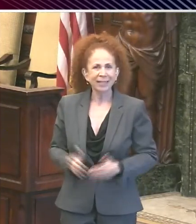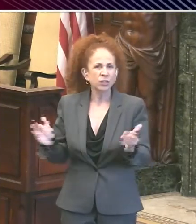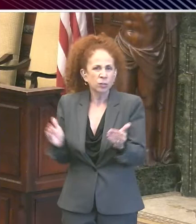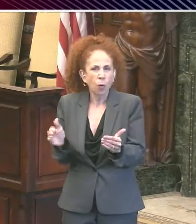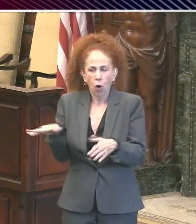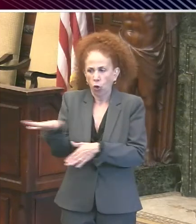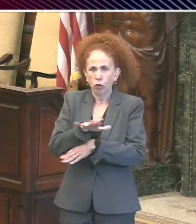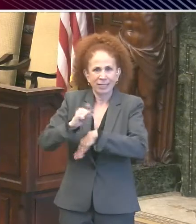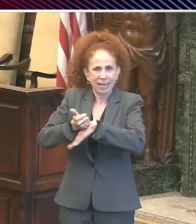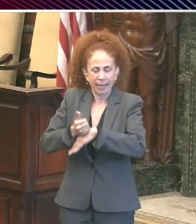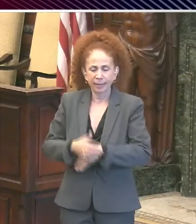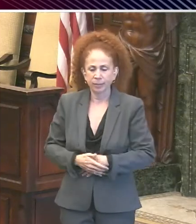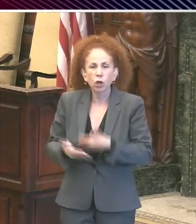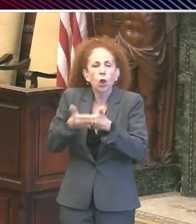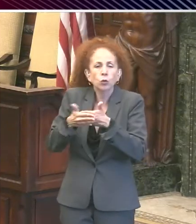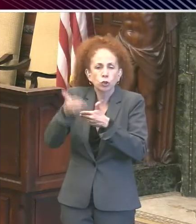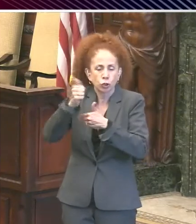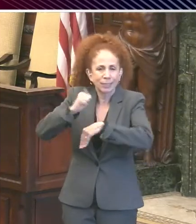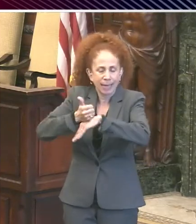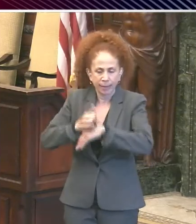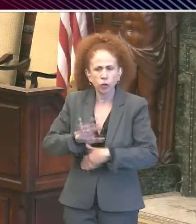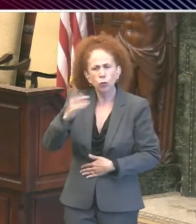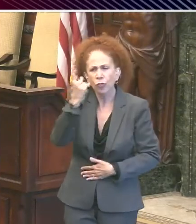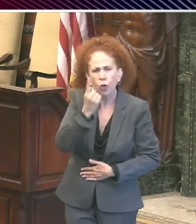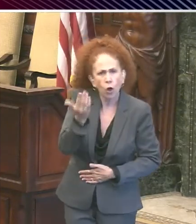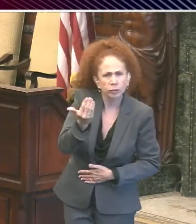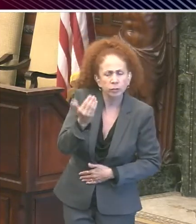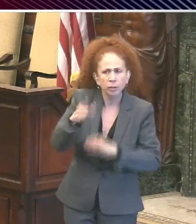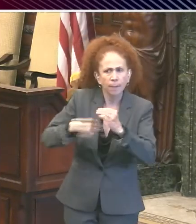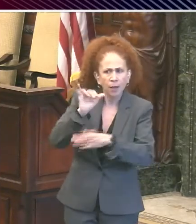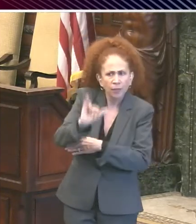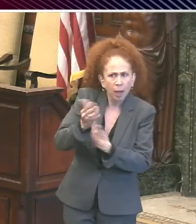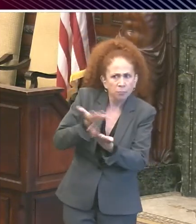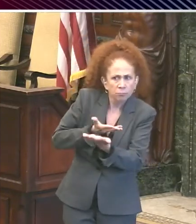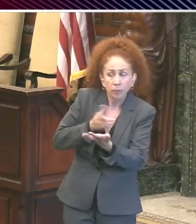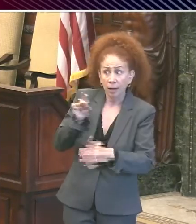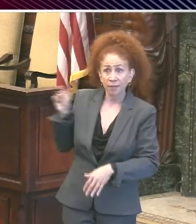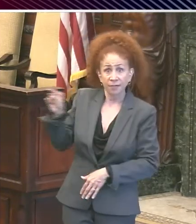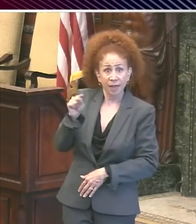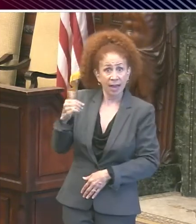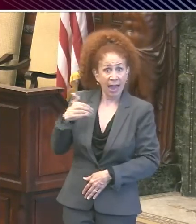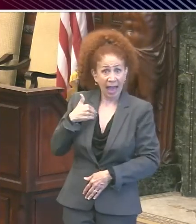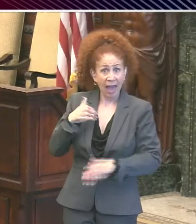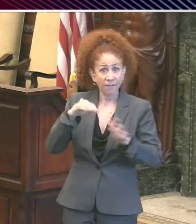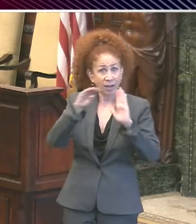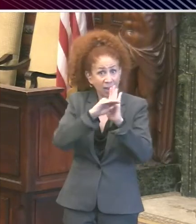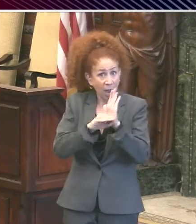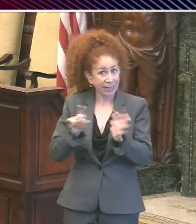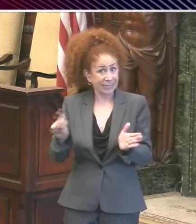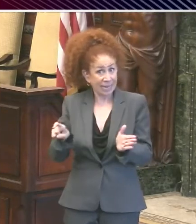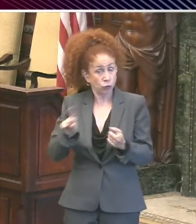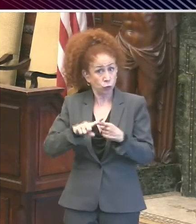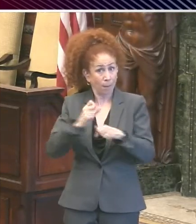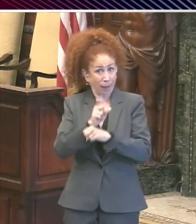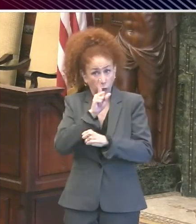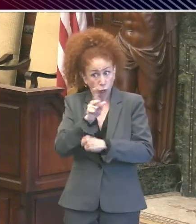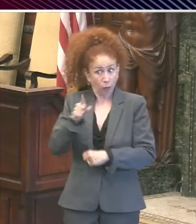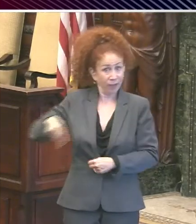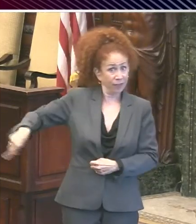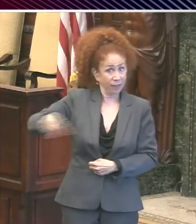settings and closer settings. Just your thoughts about that, and do they have the guidelines necessary to make sure